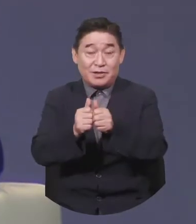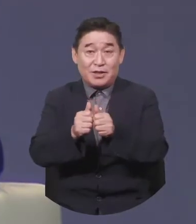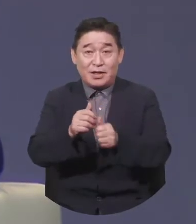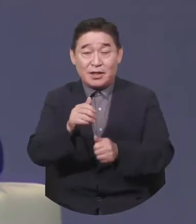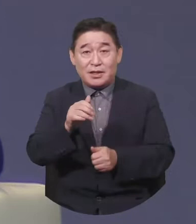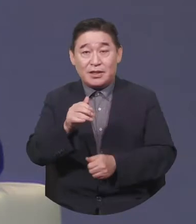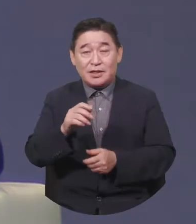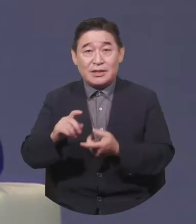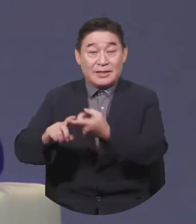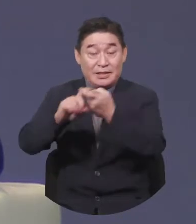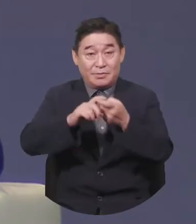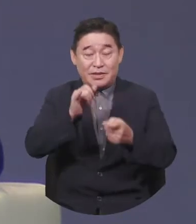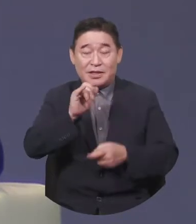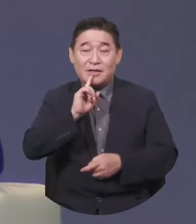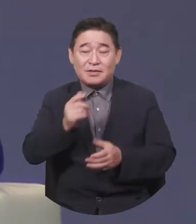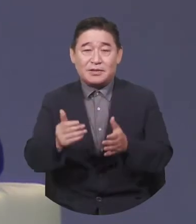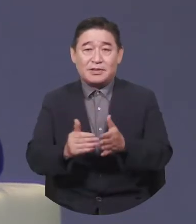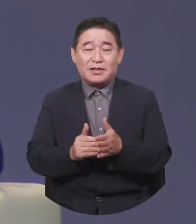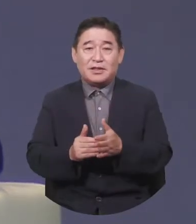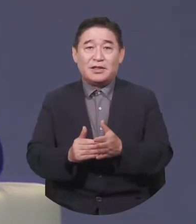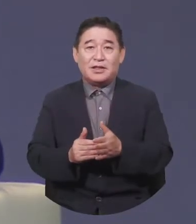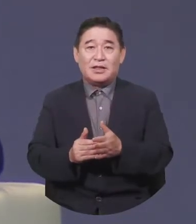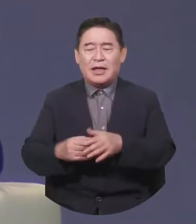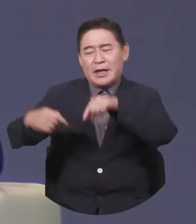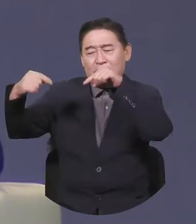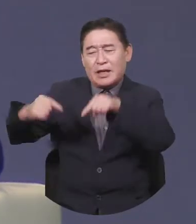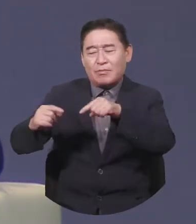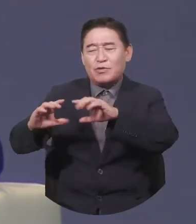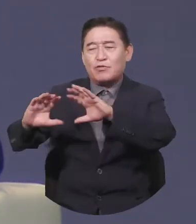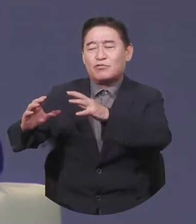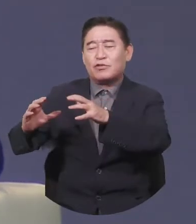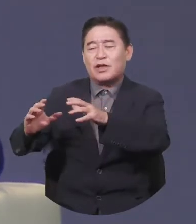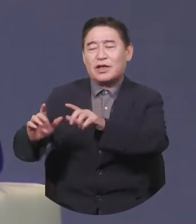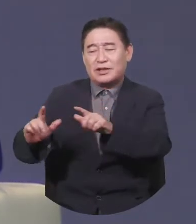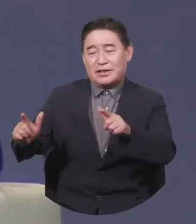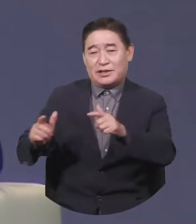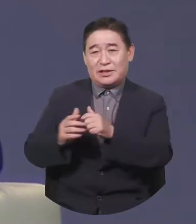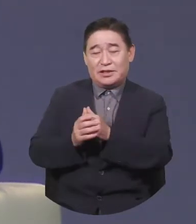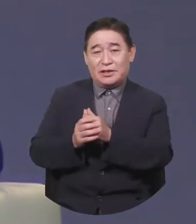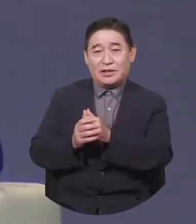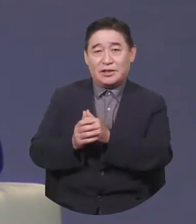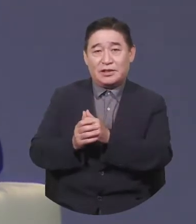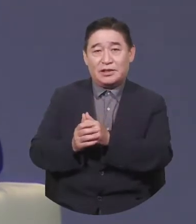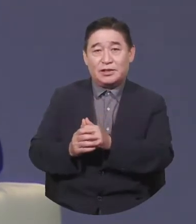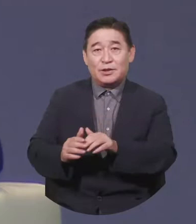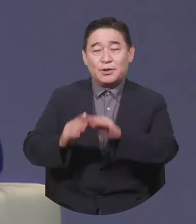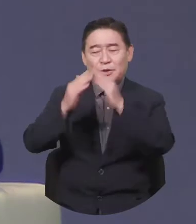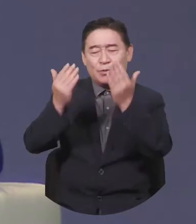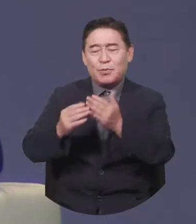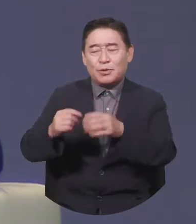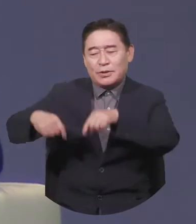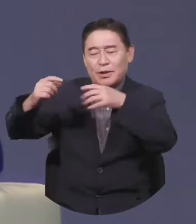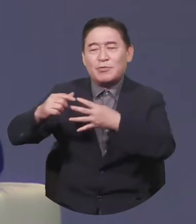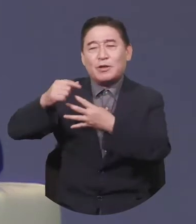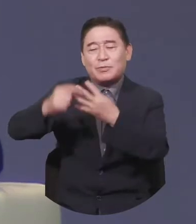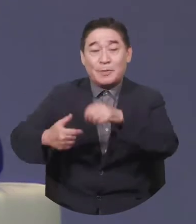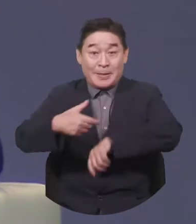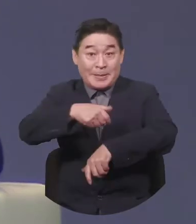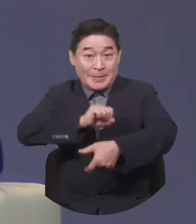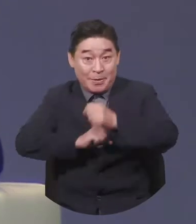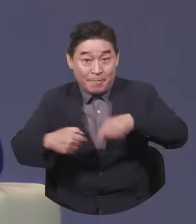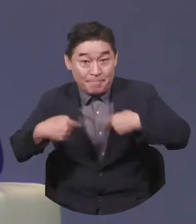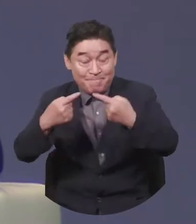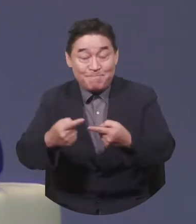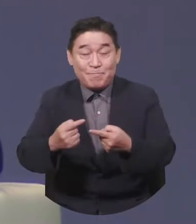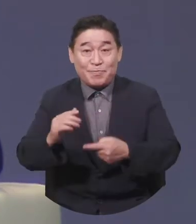partner countries can helping each other to this partnership cooperation. And for TICA, we open for our